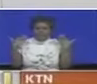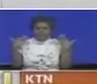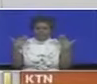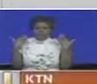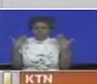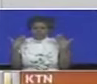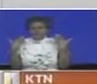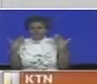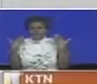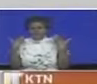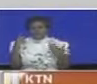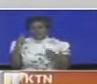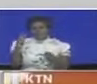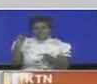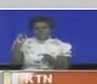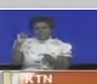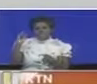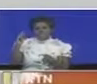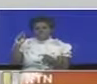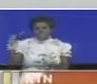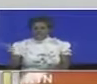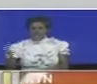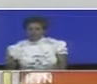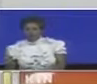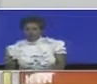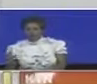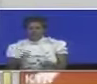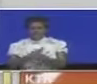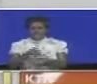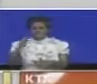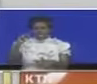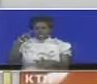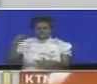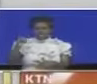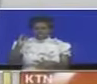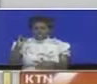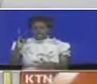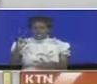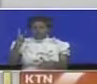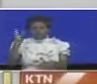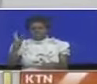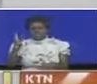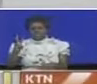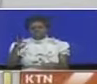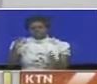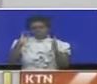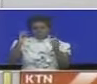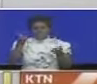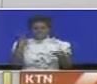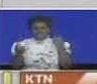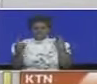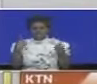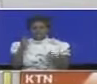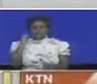Makueni, Tharaka Nithi, Nairobi, Trans Nzoia, kaunti ya Uasin Gishu, Kericho,